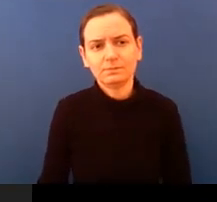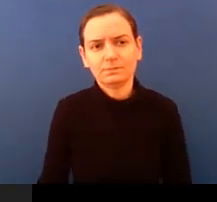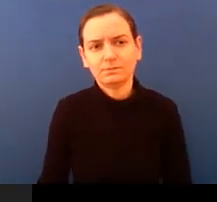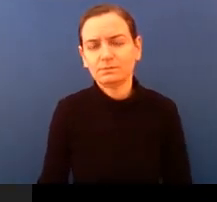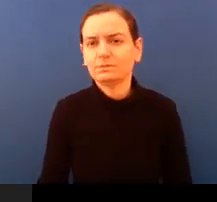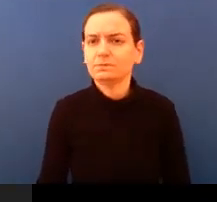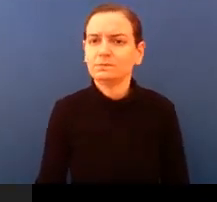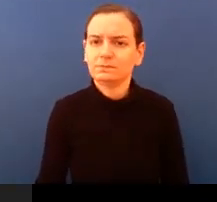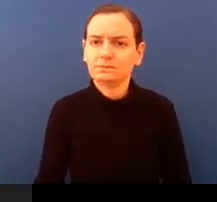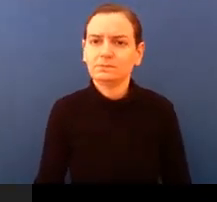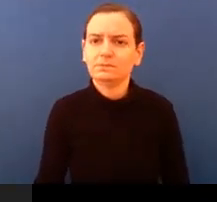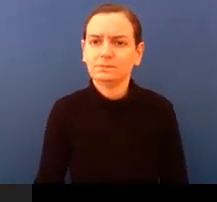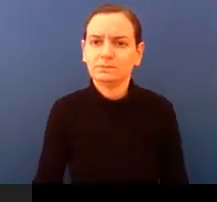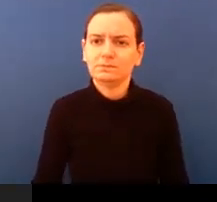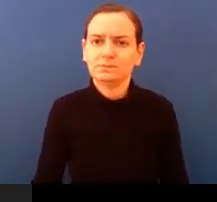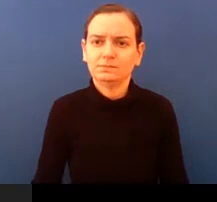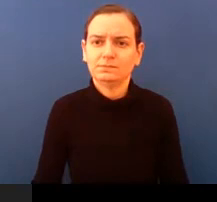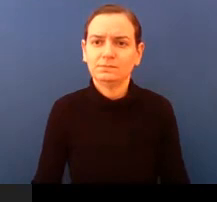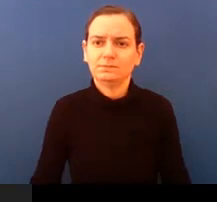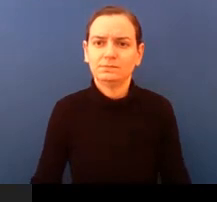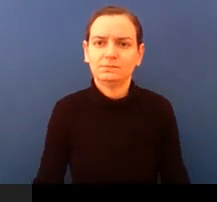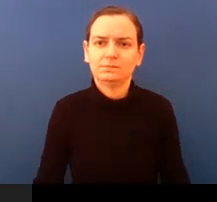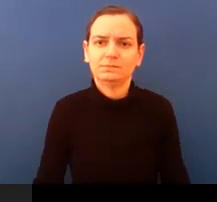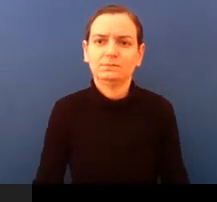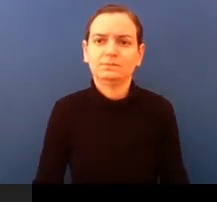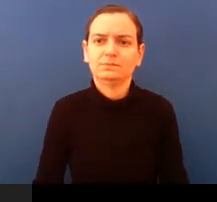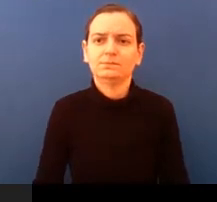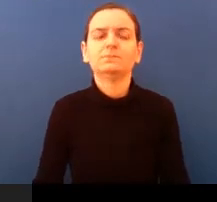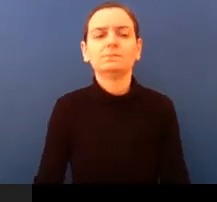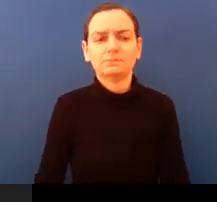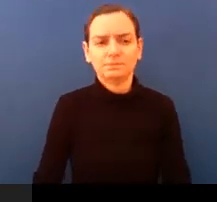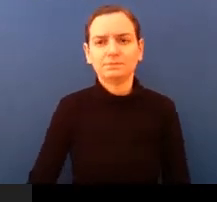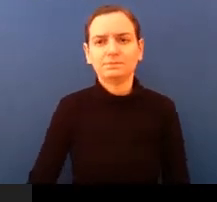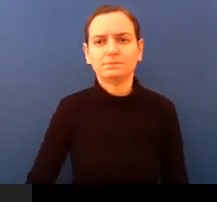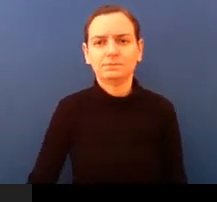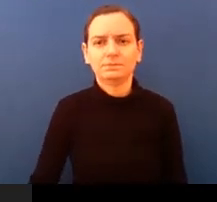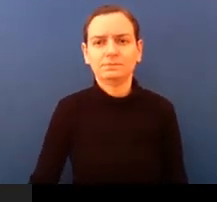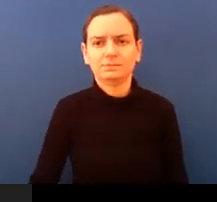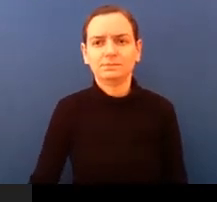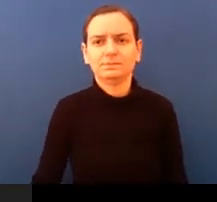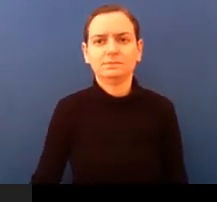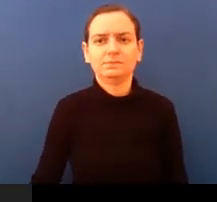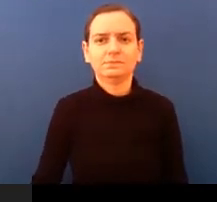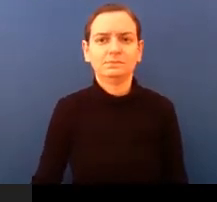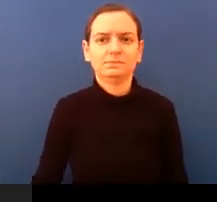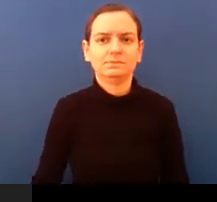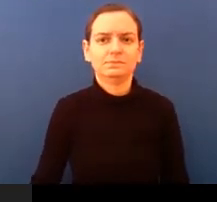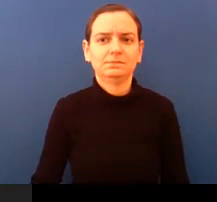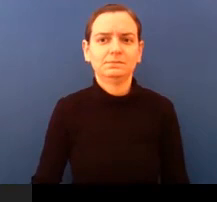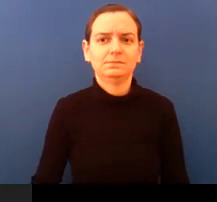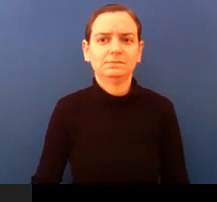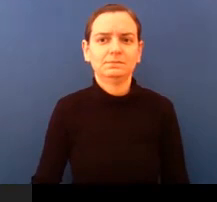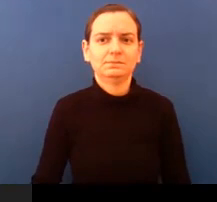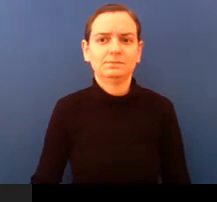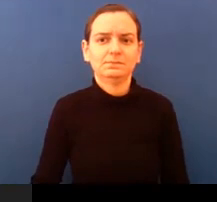had a service dog for their child who was in a wheelchair, and it was trained as a service dog to pick up things and help move